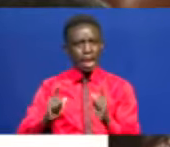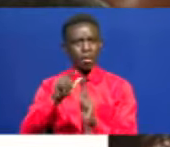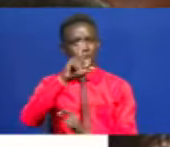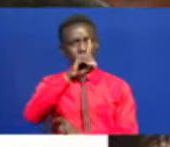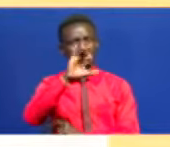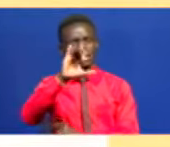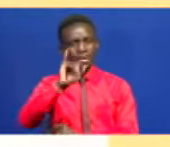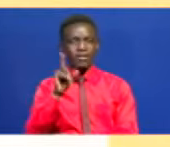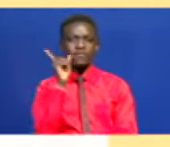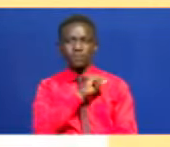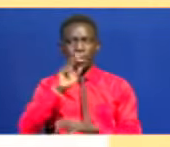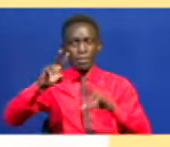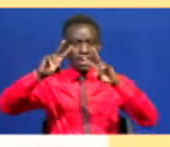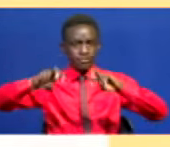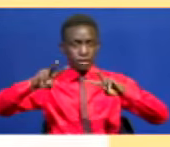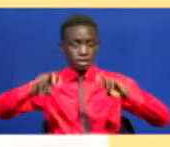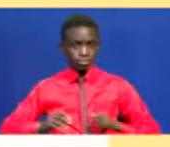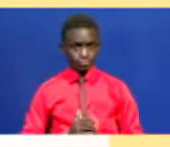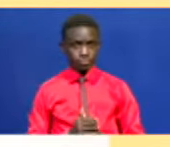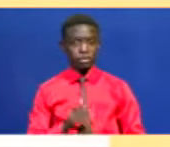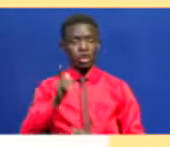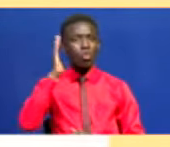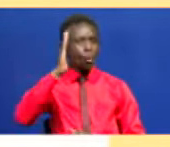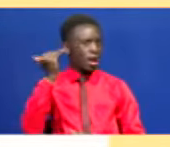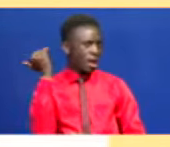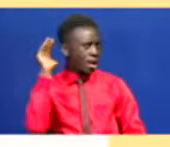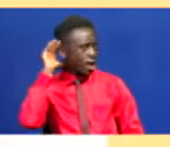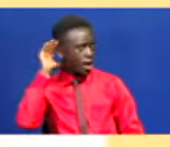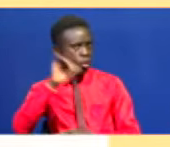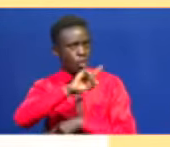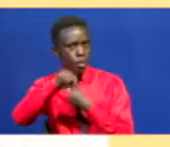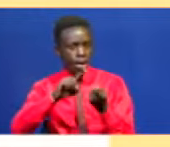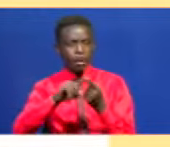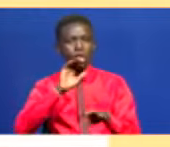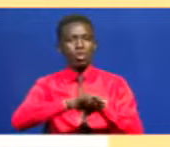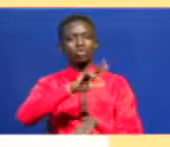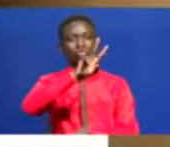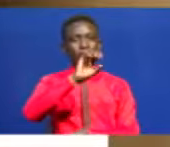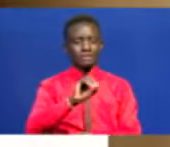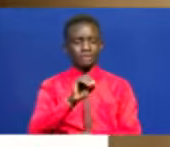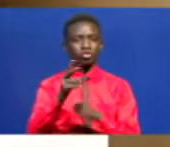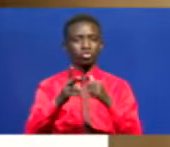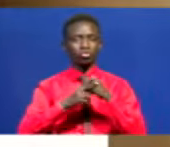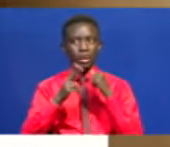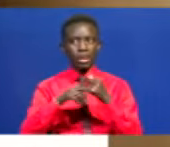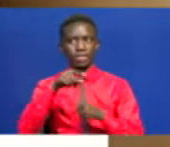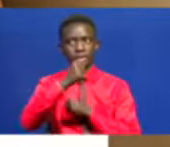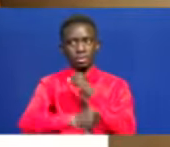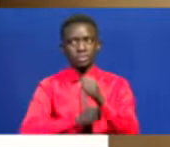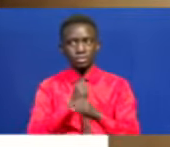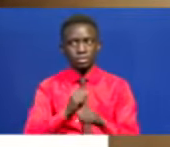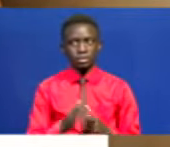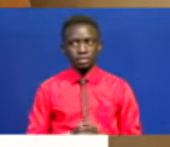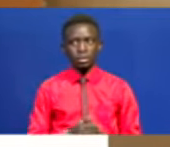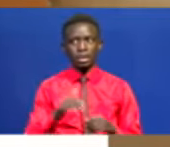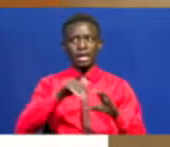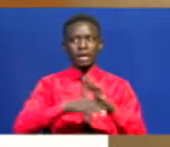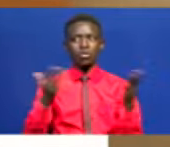the investigations. The case will be mentioned on 20th July this year. During the arrest at Tonga